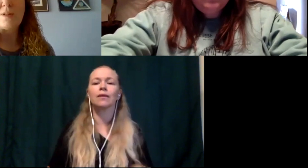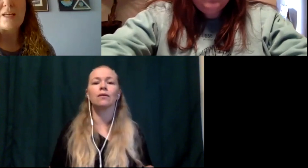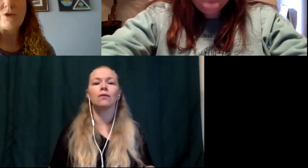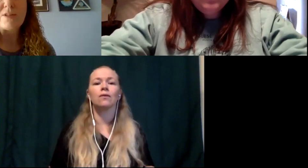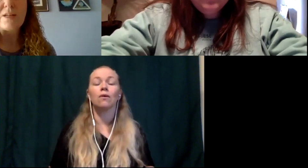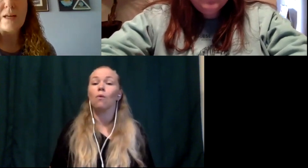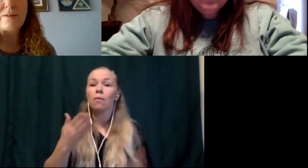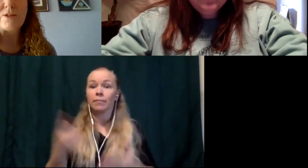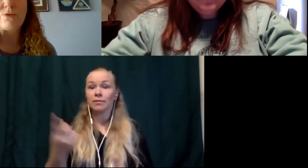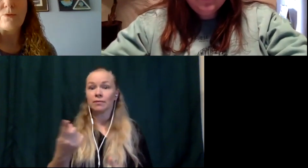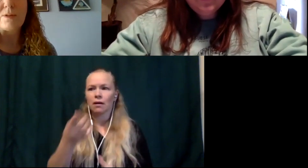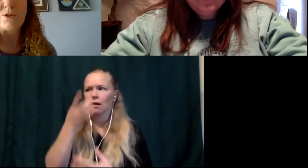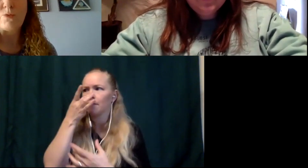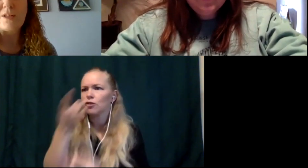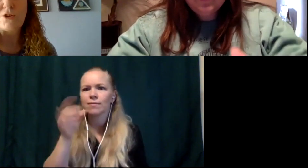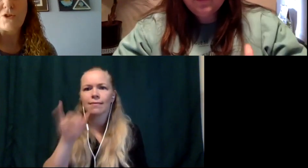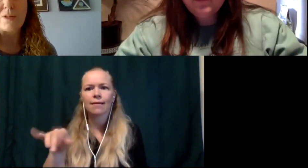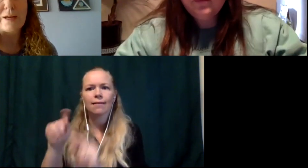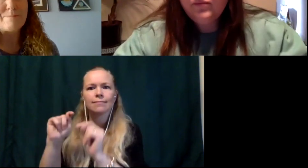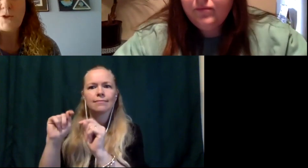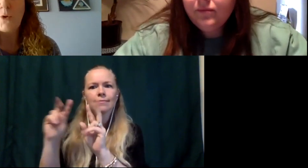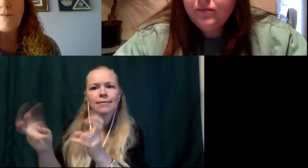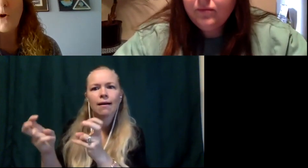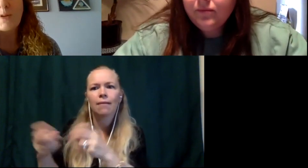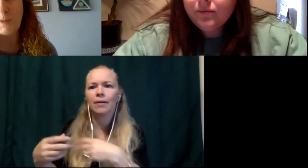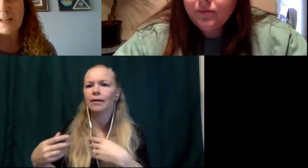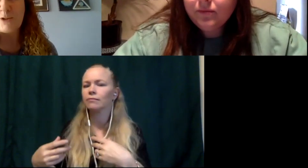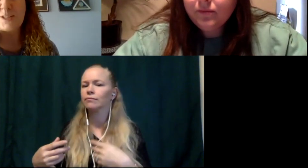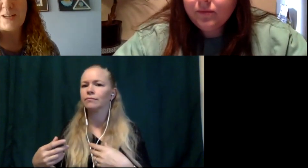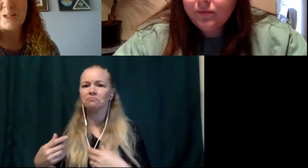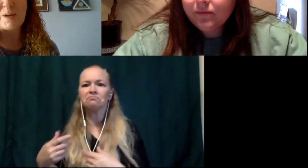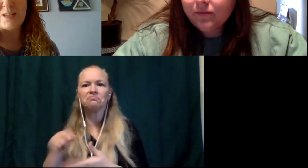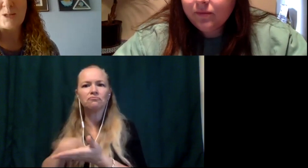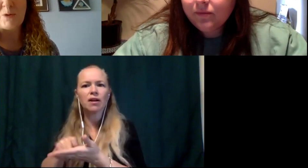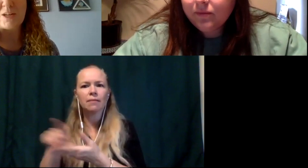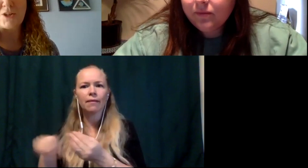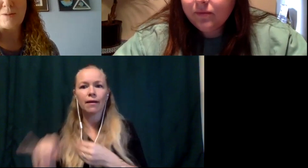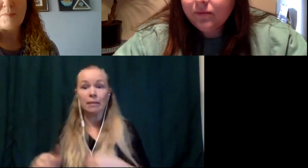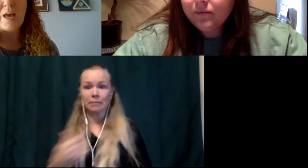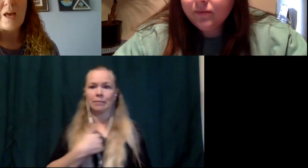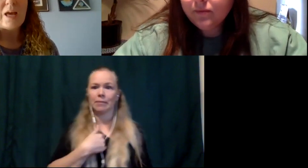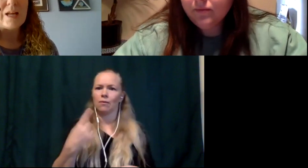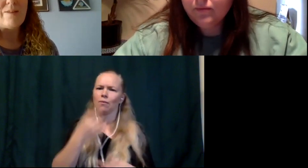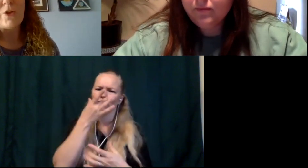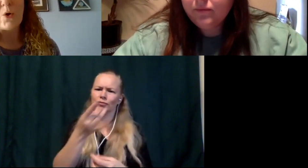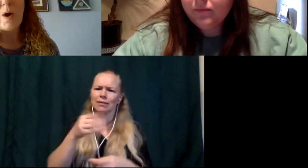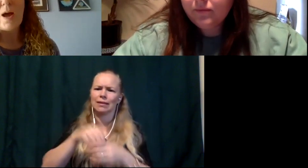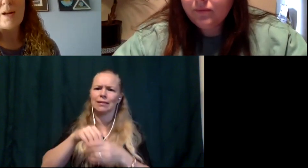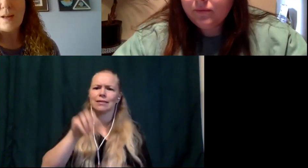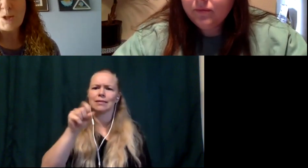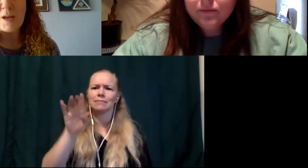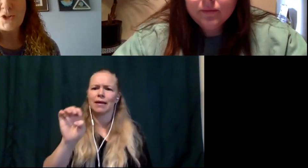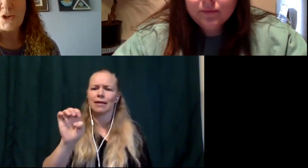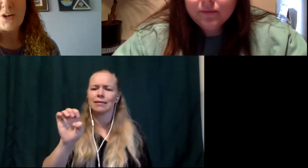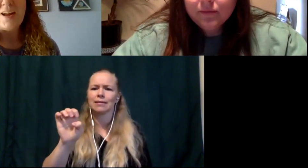you're really interested in to research, so I've always been interested in space exploration. And even though I'm